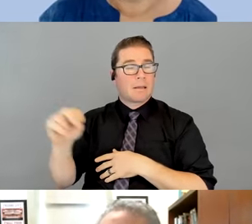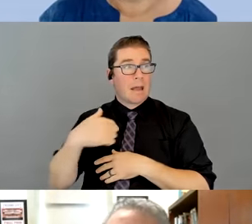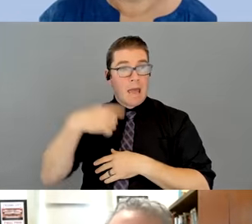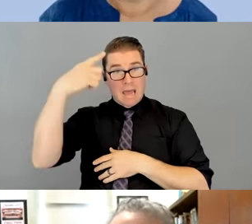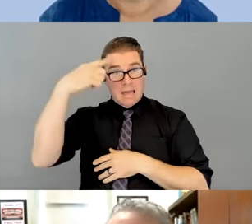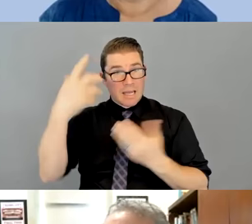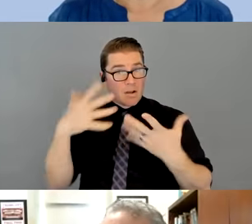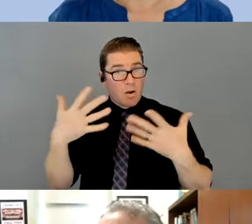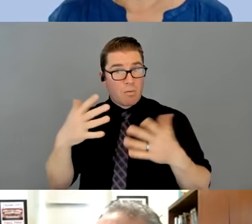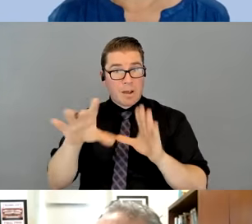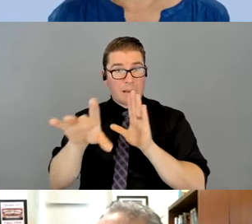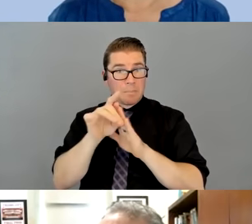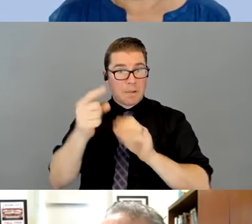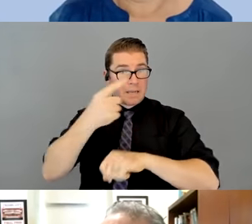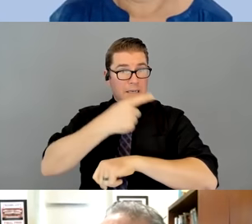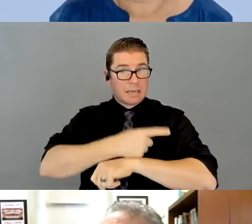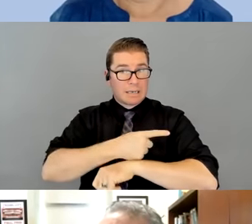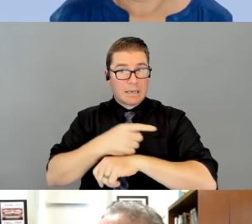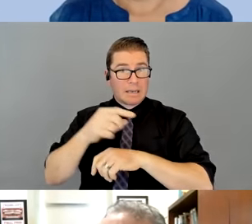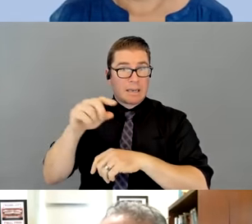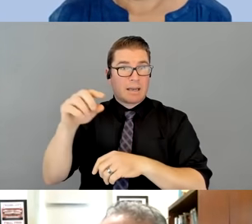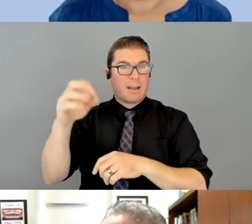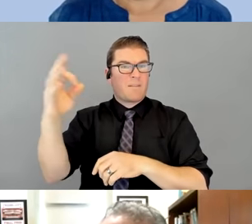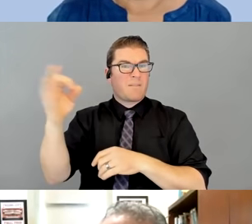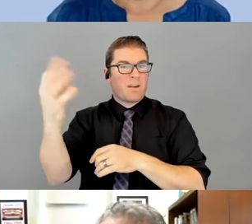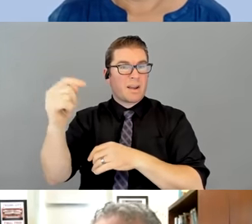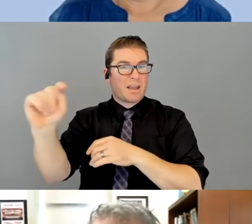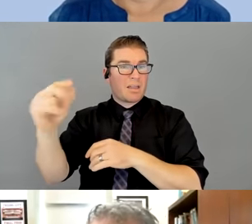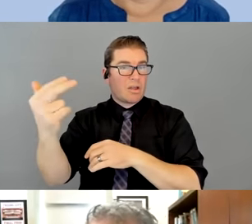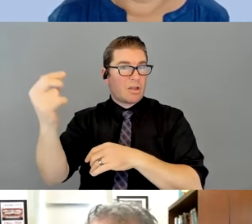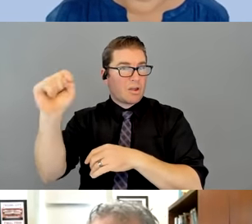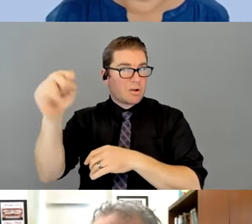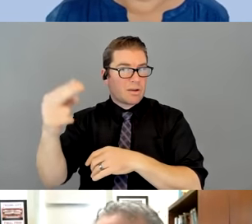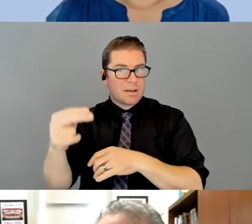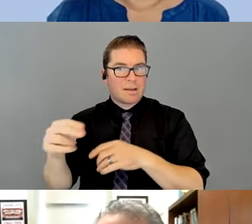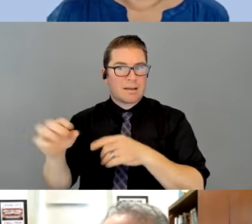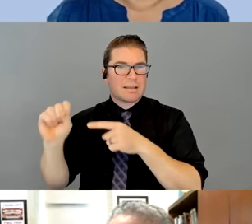Friday the 13th. Jason. We seem to love Friday the 13th. So